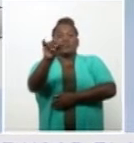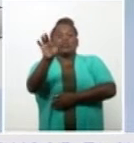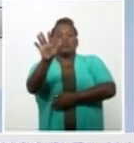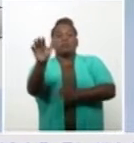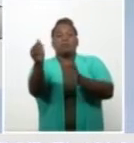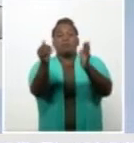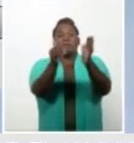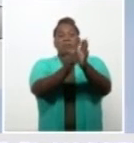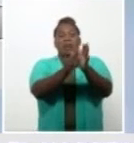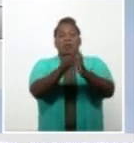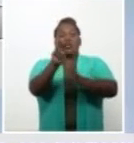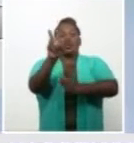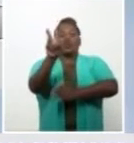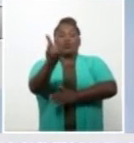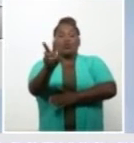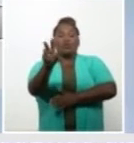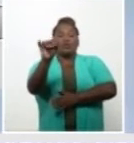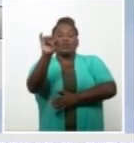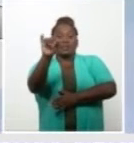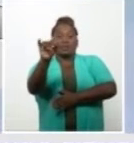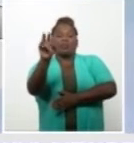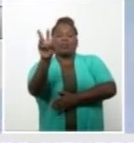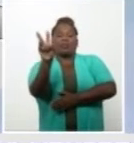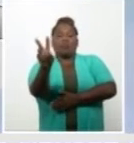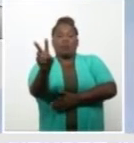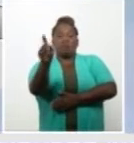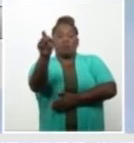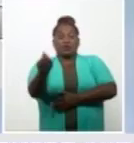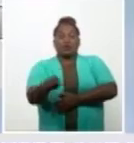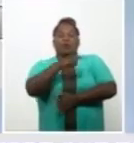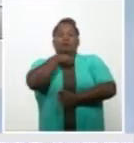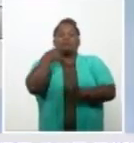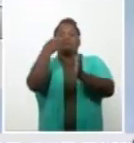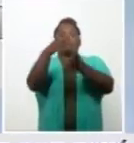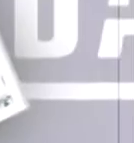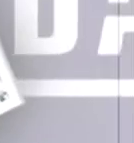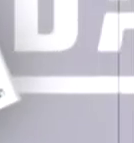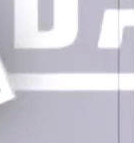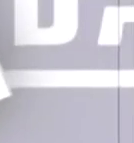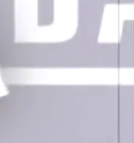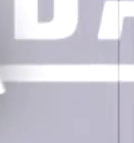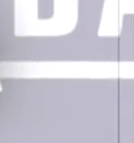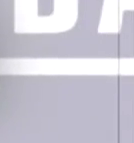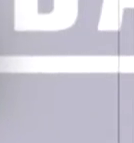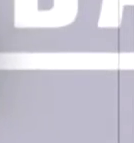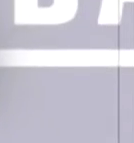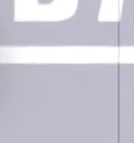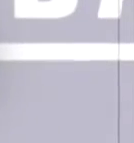And this is the information we had on Cuba and the world.